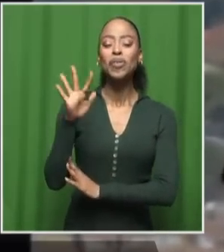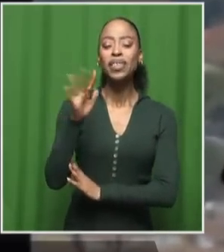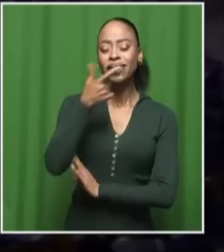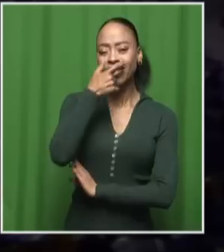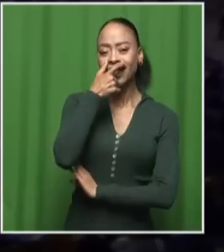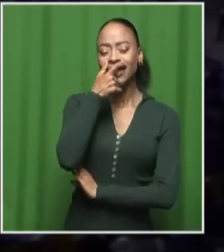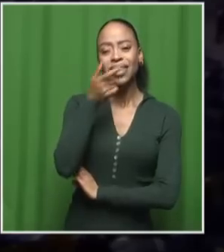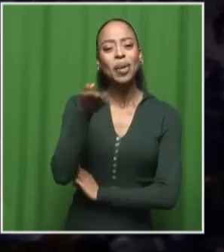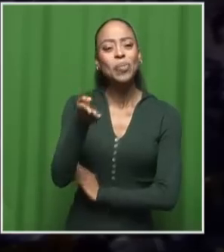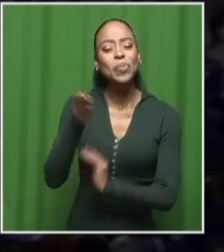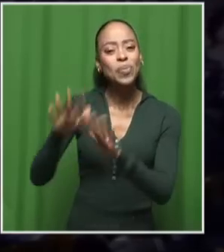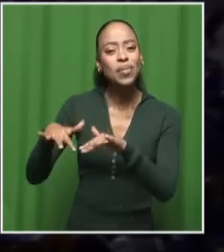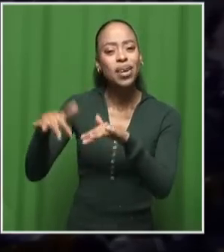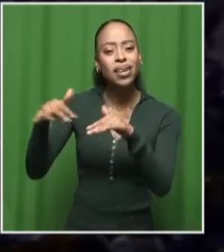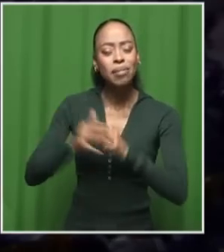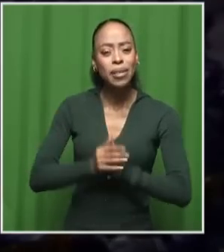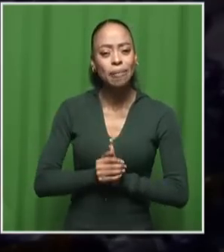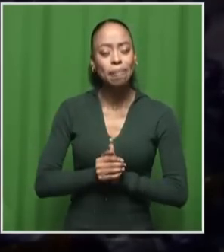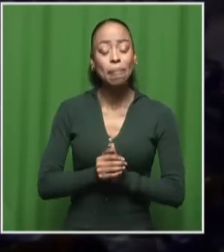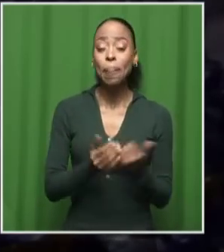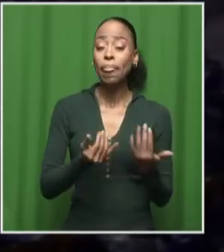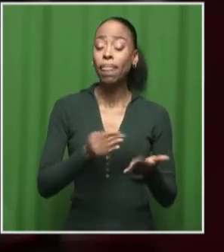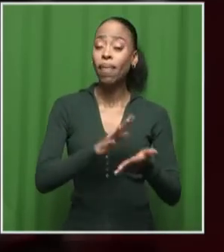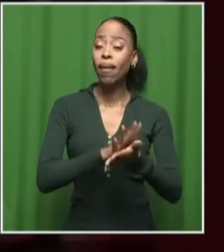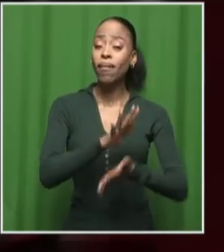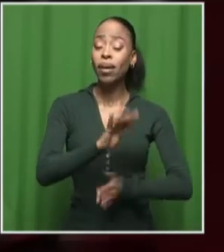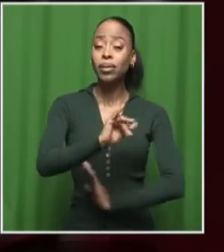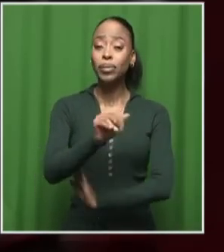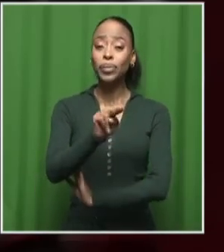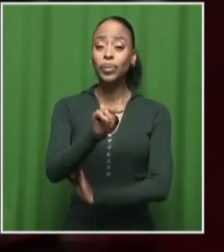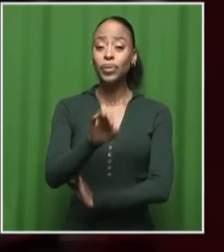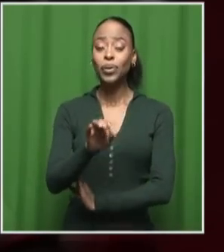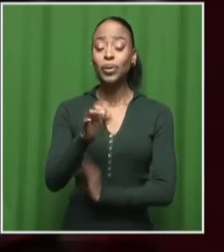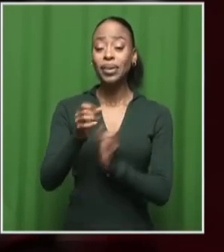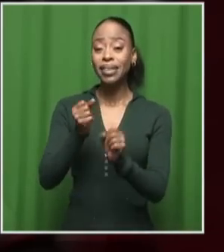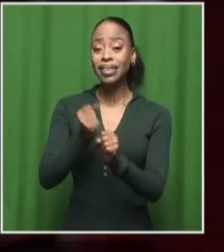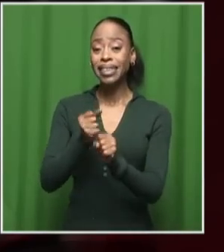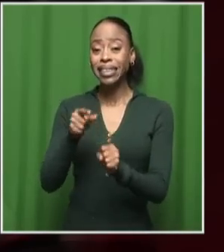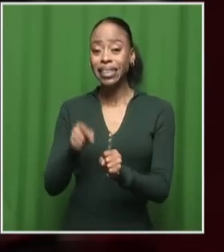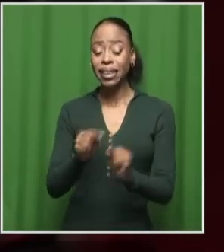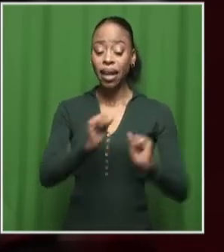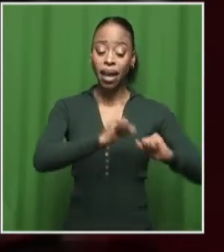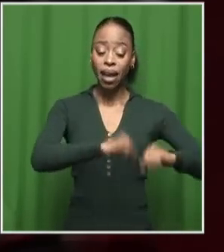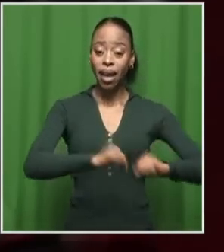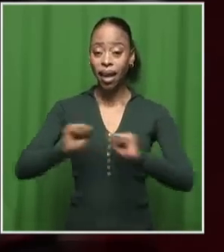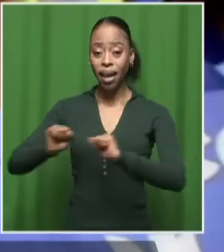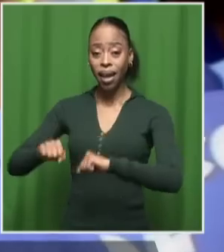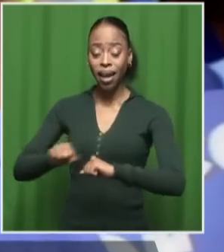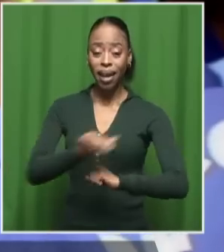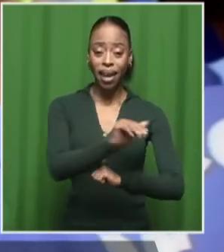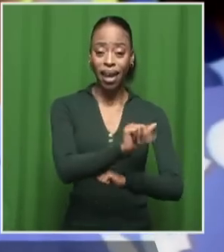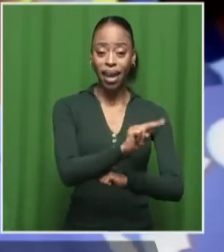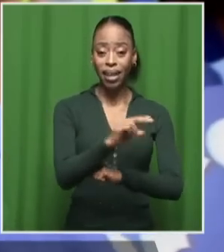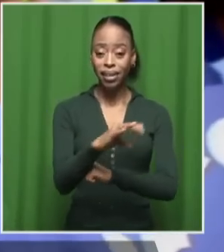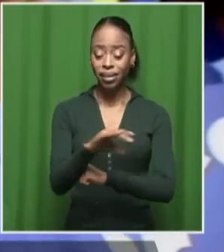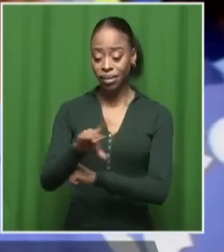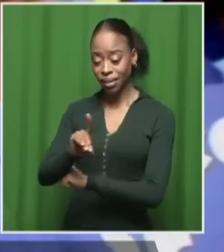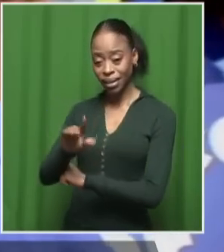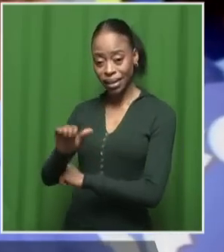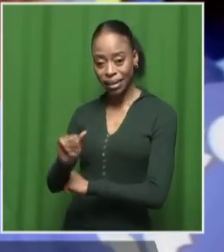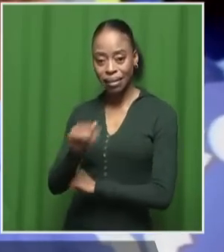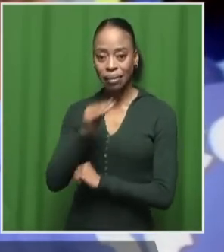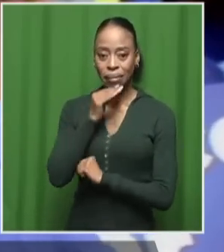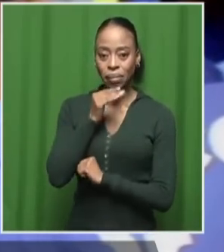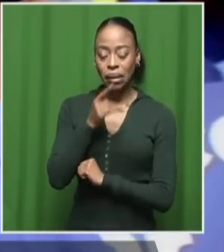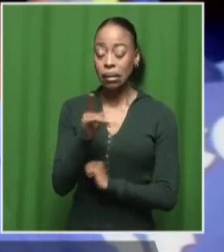Ramaphosa. This as the 14th of June 2024 agreement between the ANC and the DA, which places the latter in